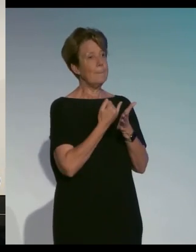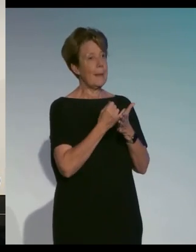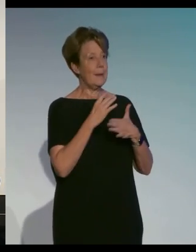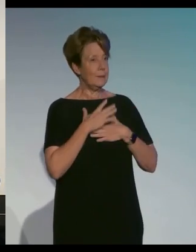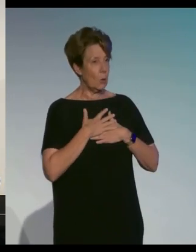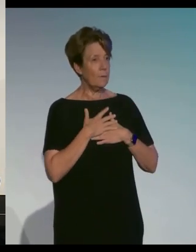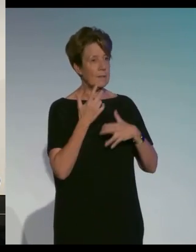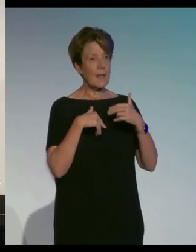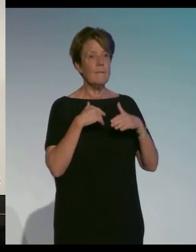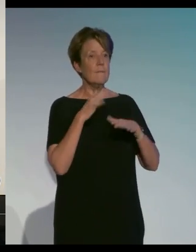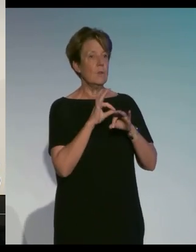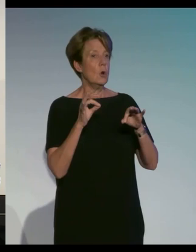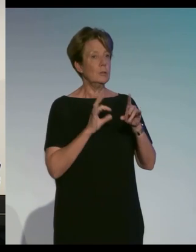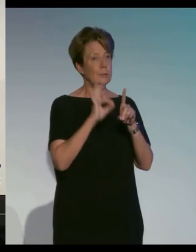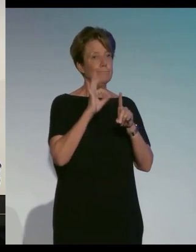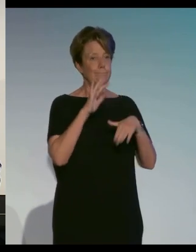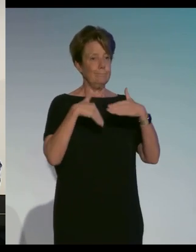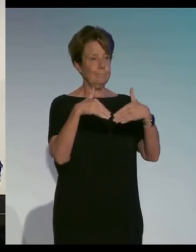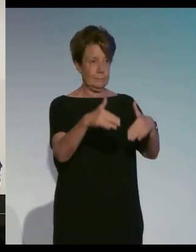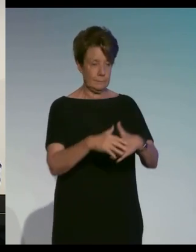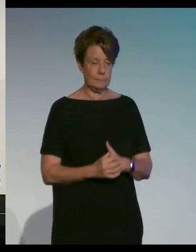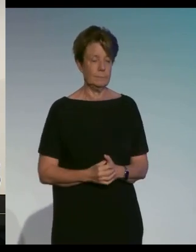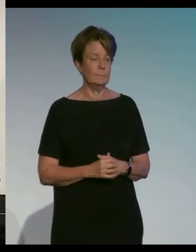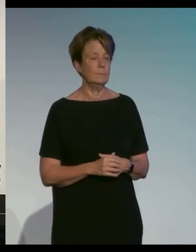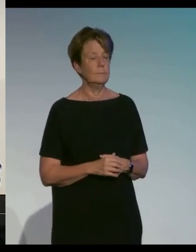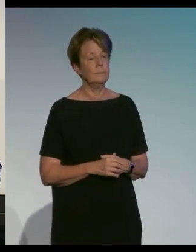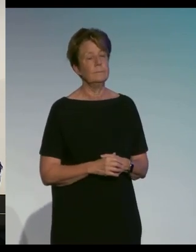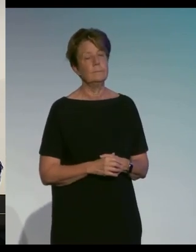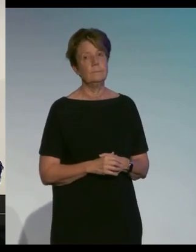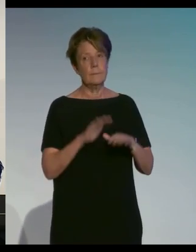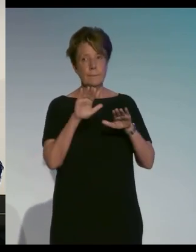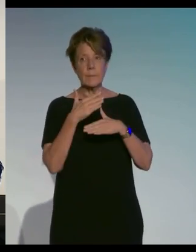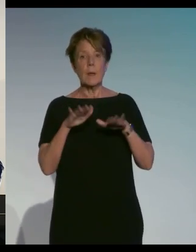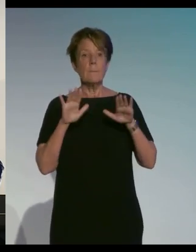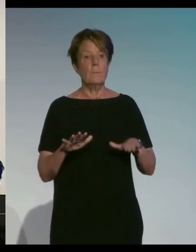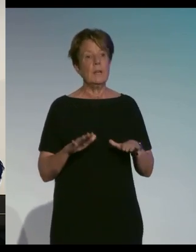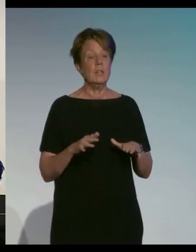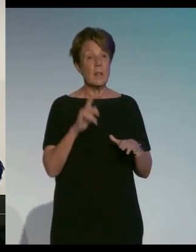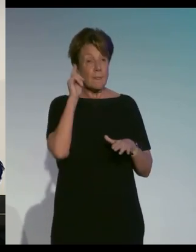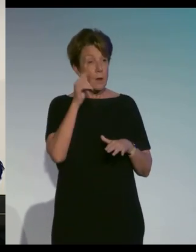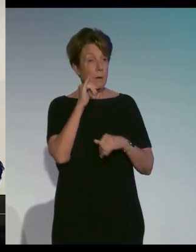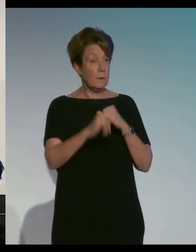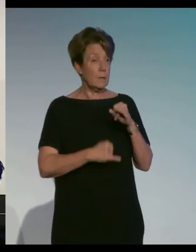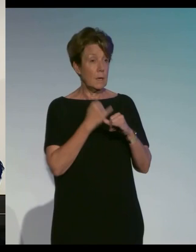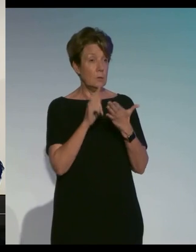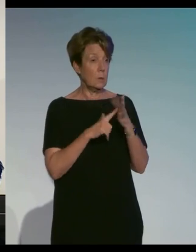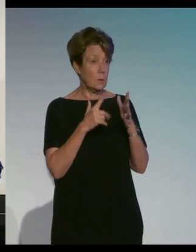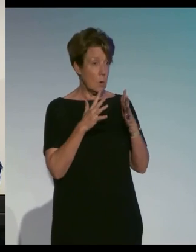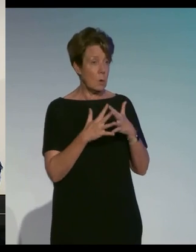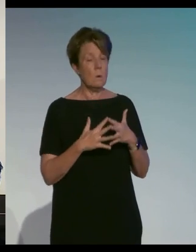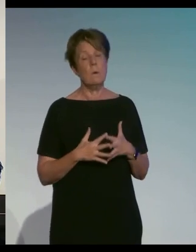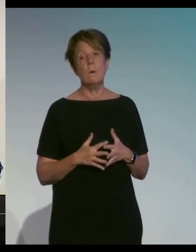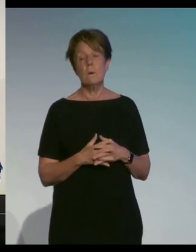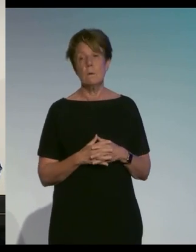if progress isn't made. But the limitations are that the British theory of international law was